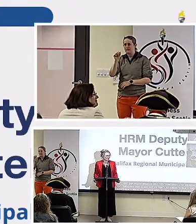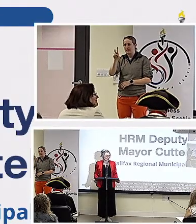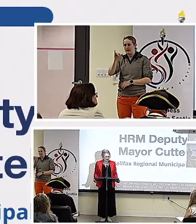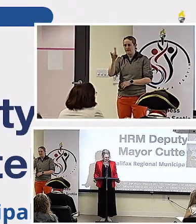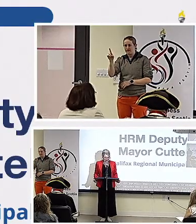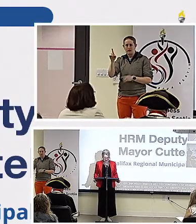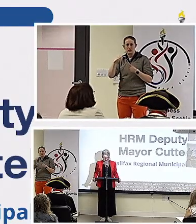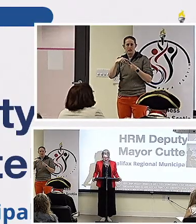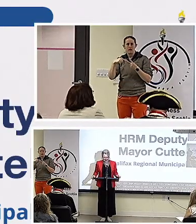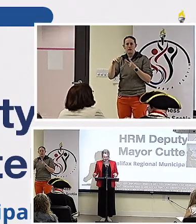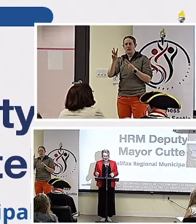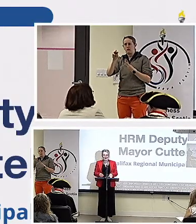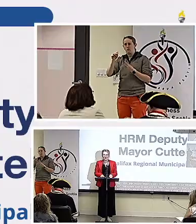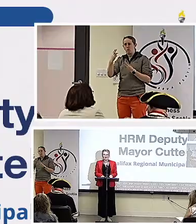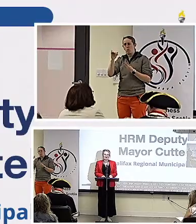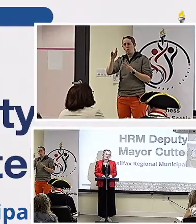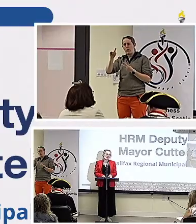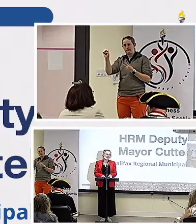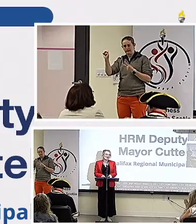Councillor White.